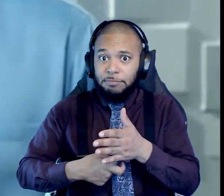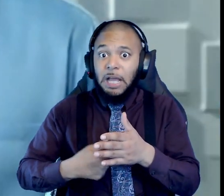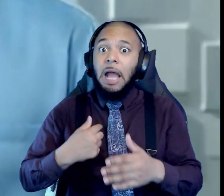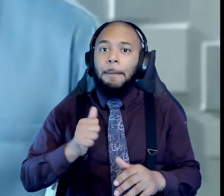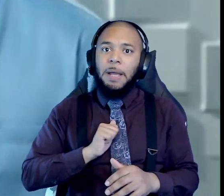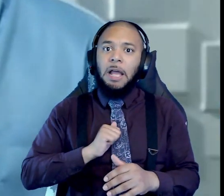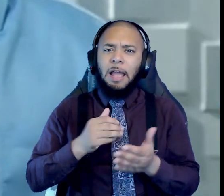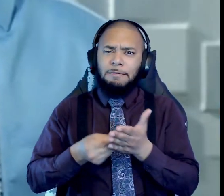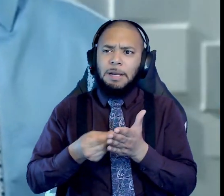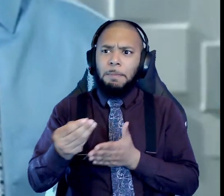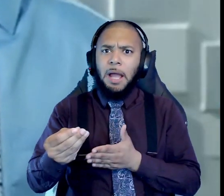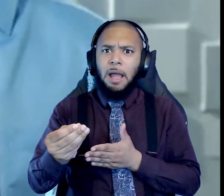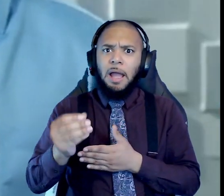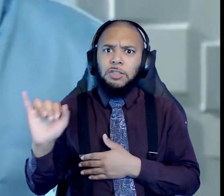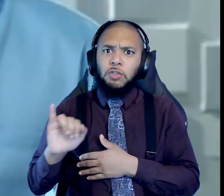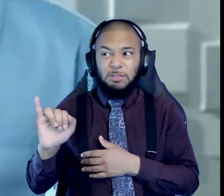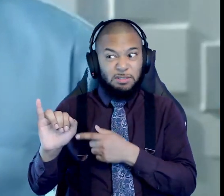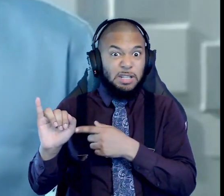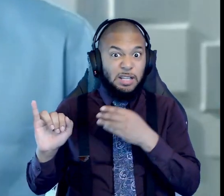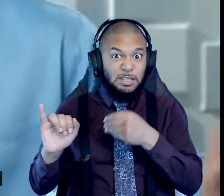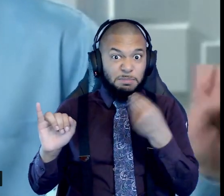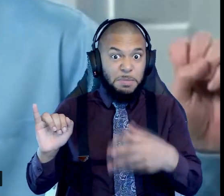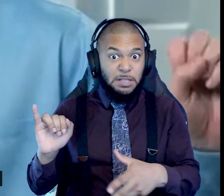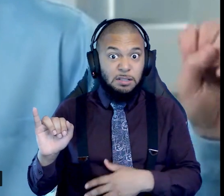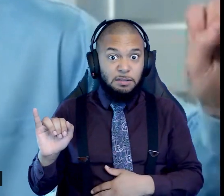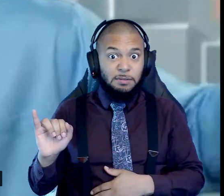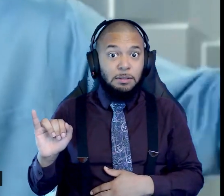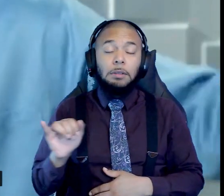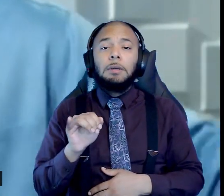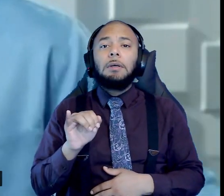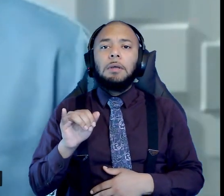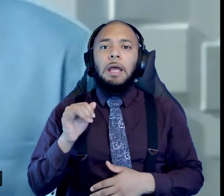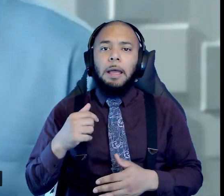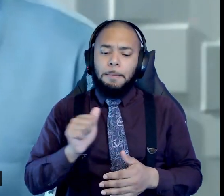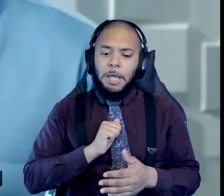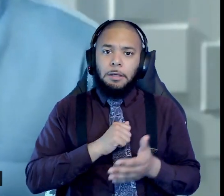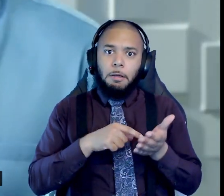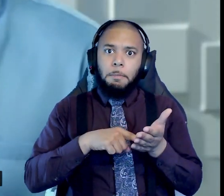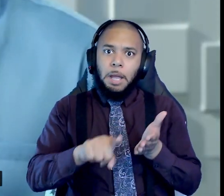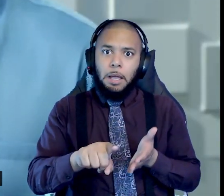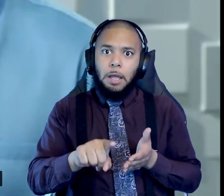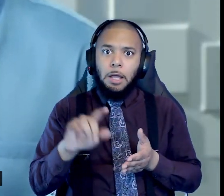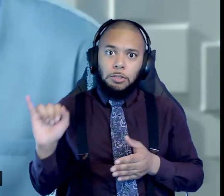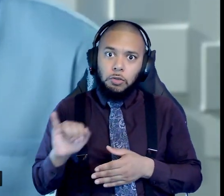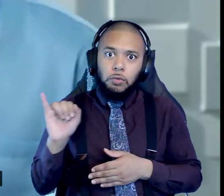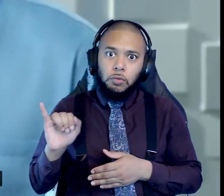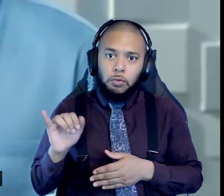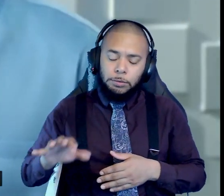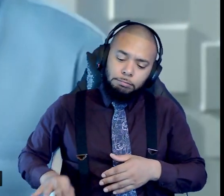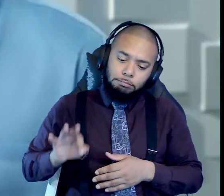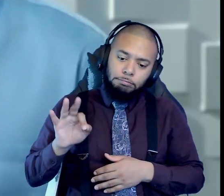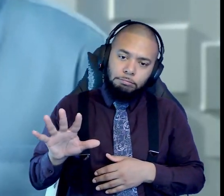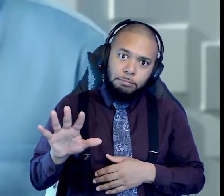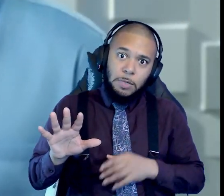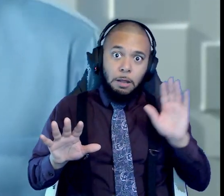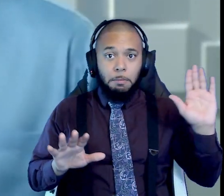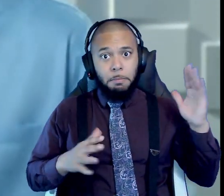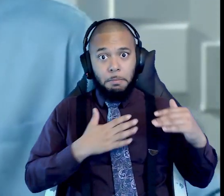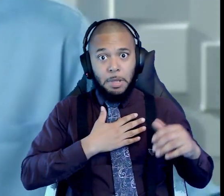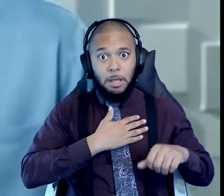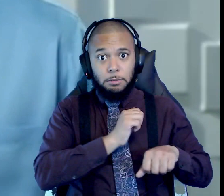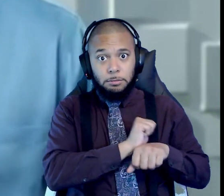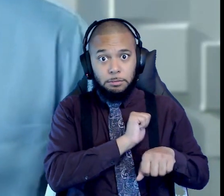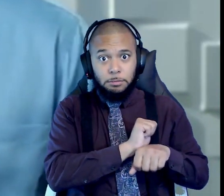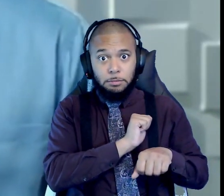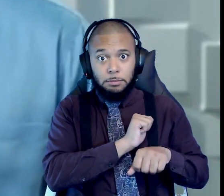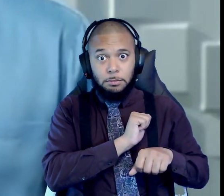health insurance health insurance is expensive so if I have to go pay for my own health insurance out of pocket my employer does not provide that I have